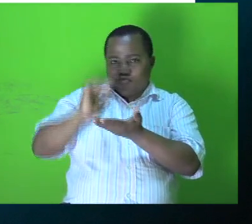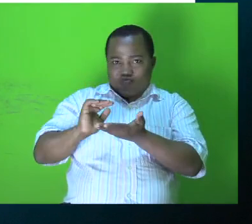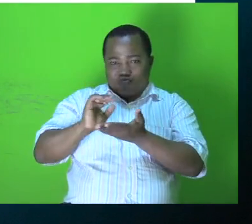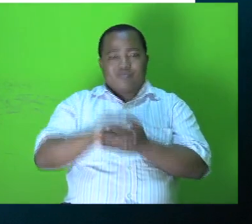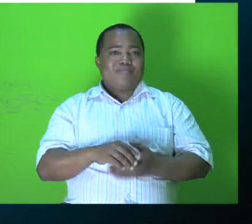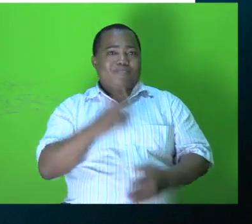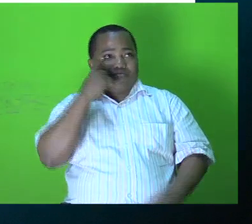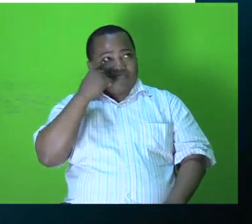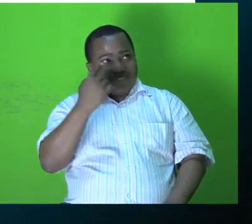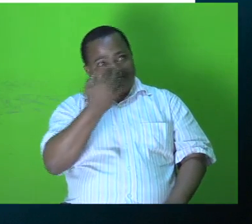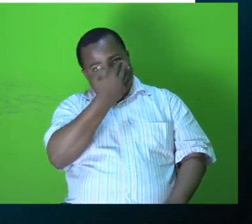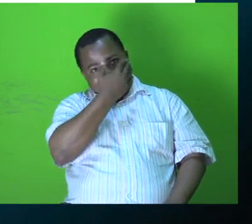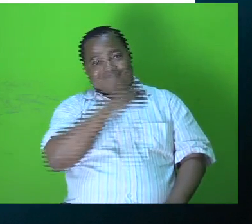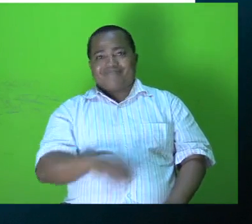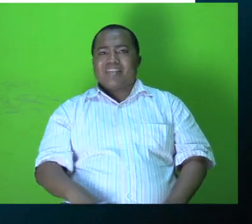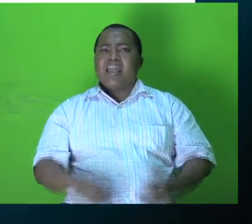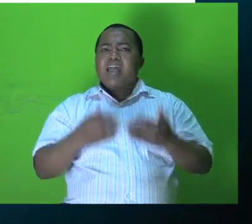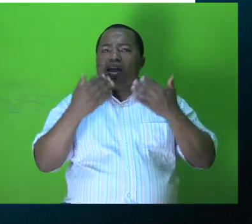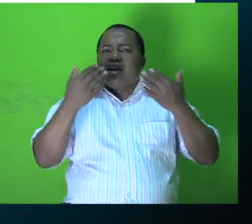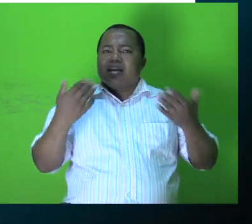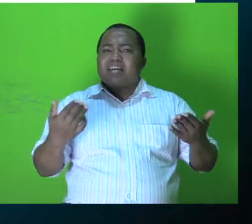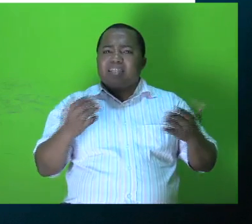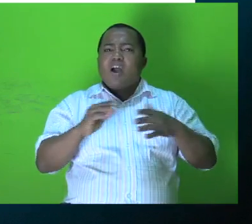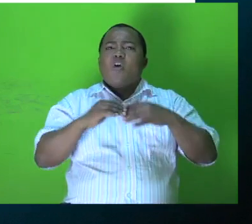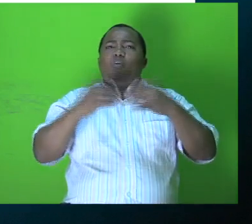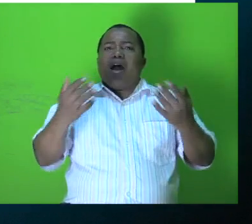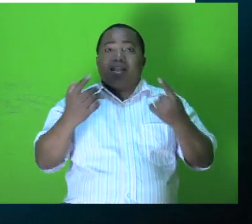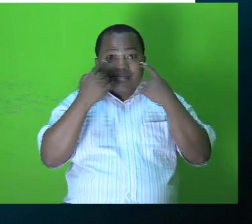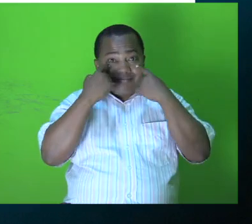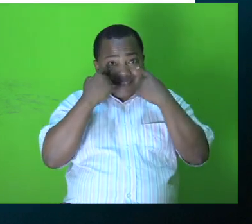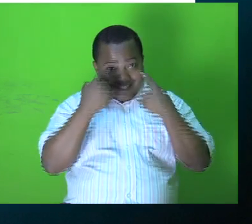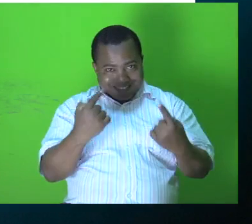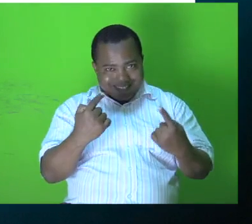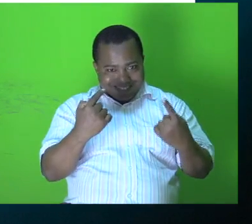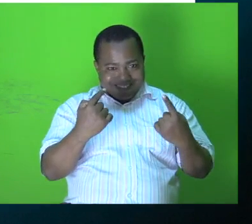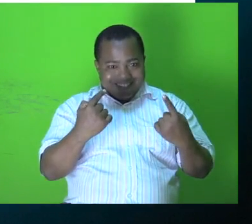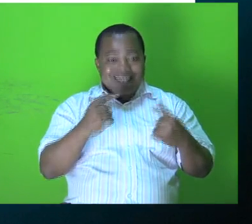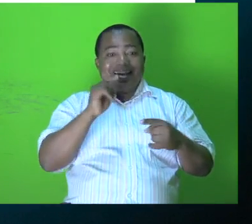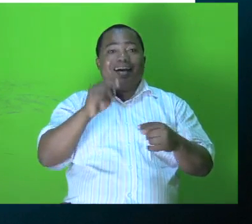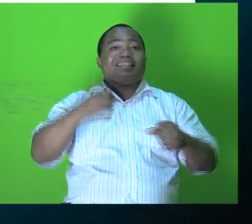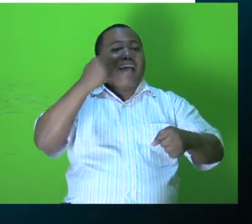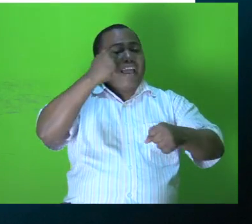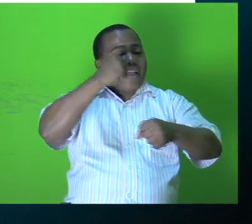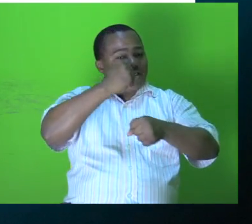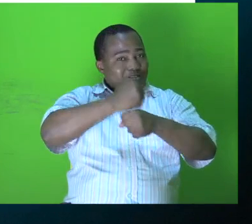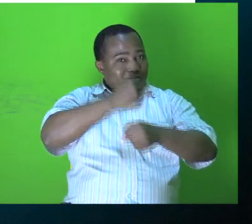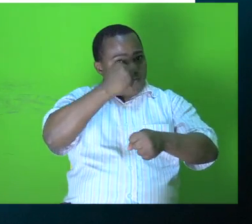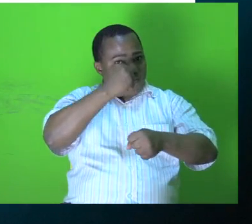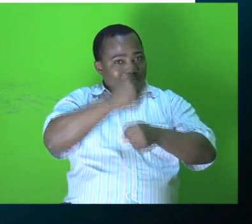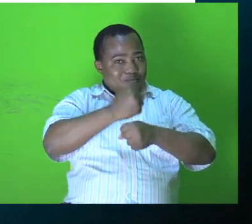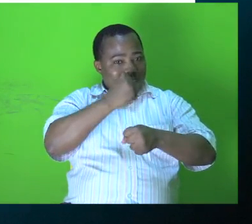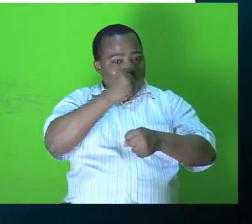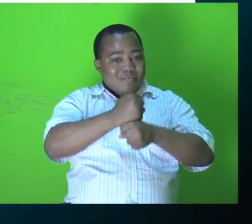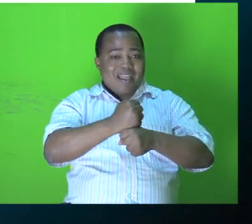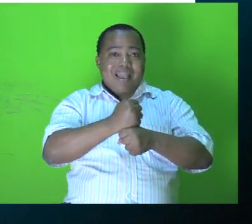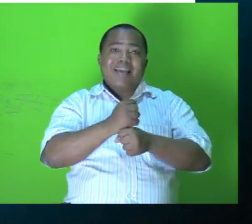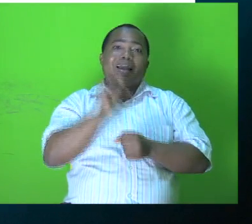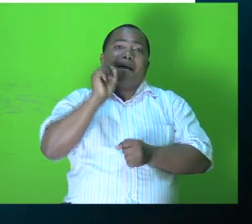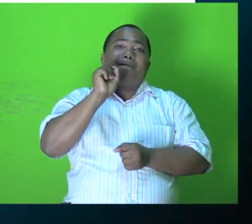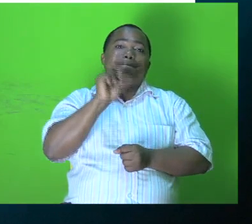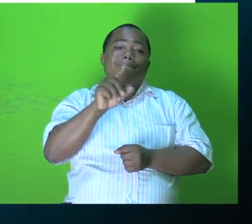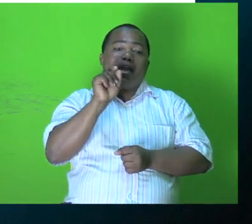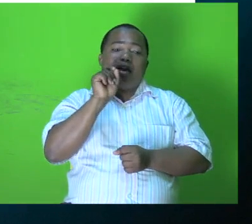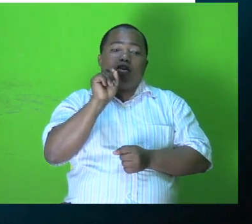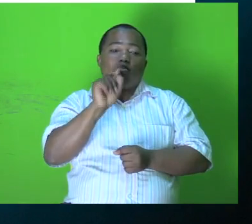here. So what we see, we are going to make a